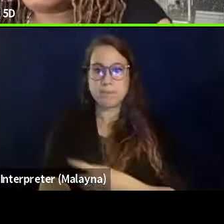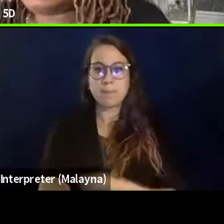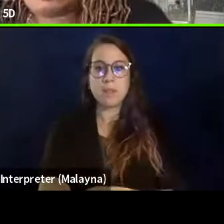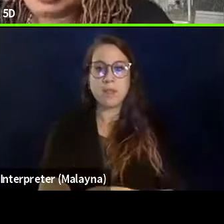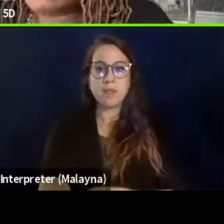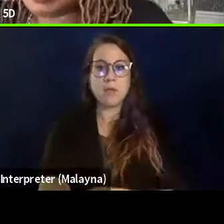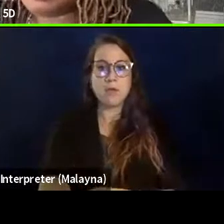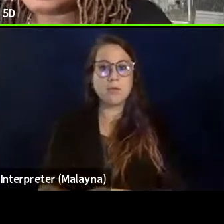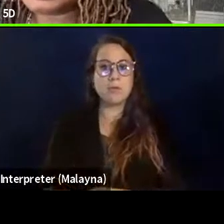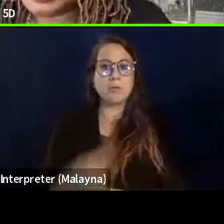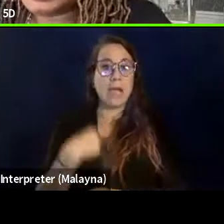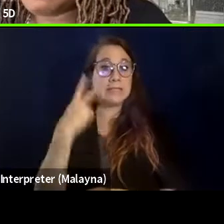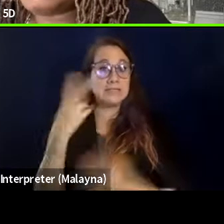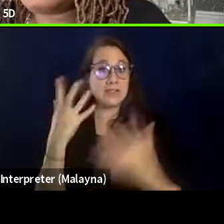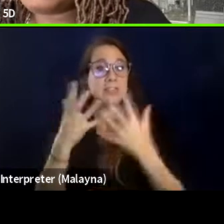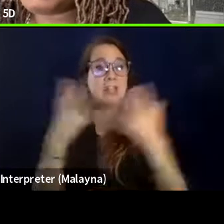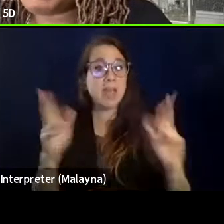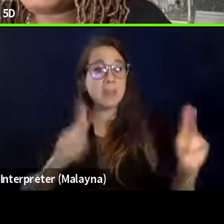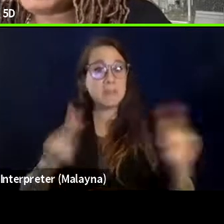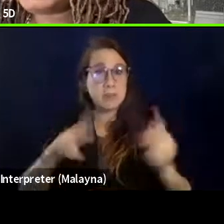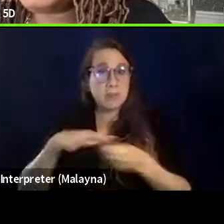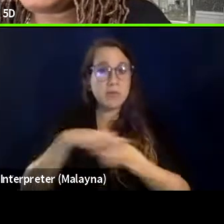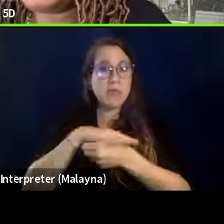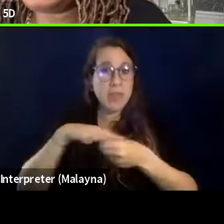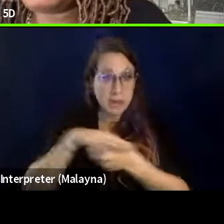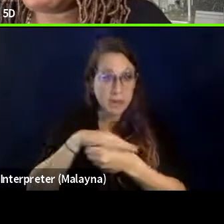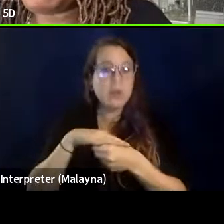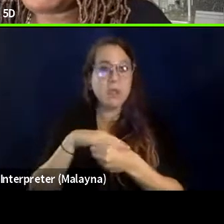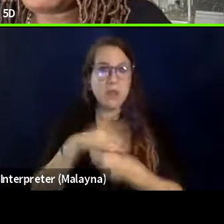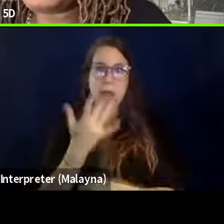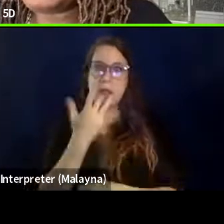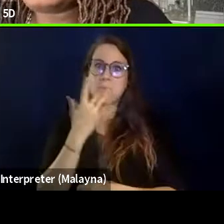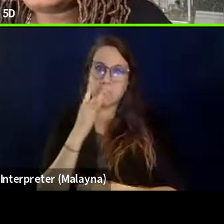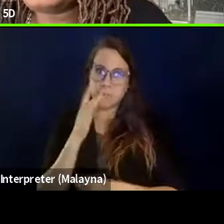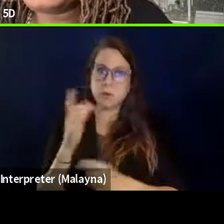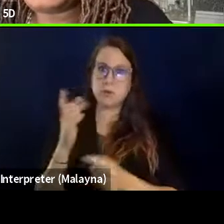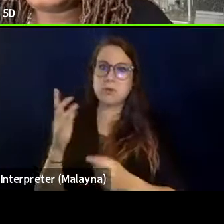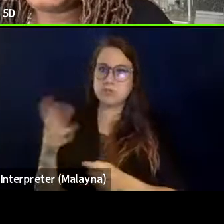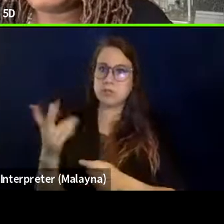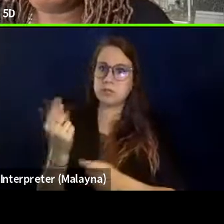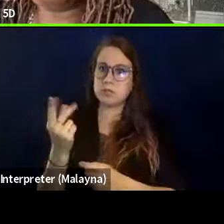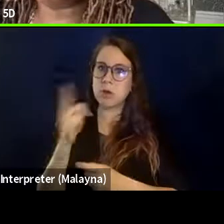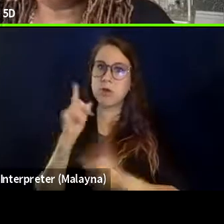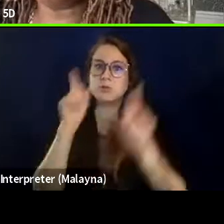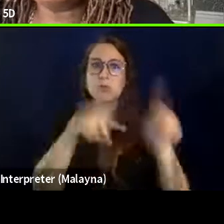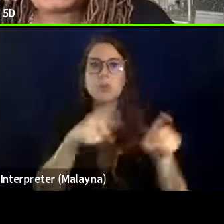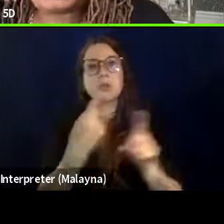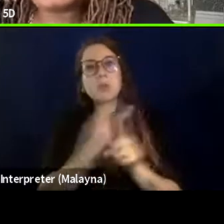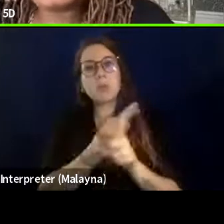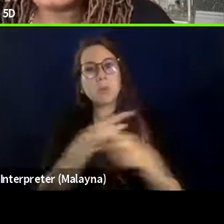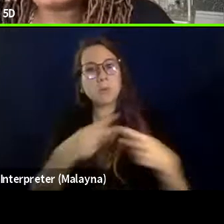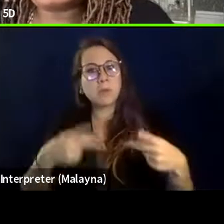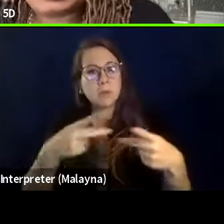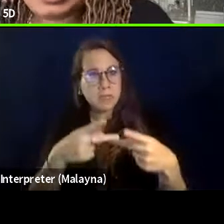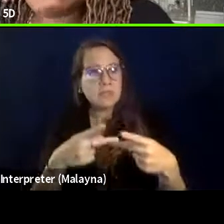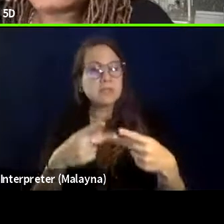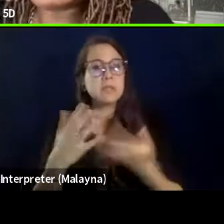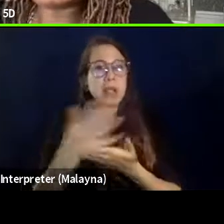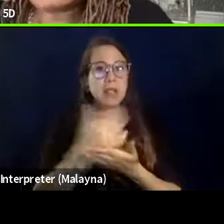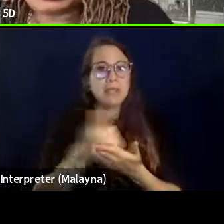folks in the area who have dogs, and I'd rather see people taking their dogs to an appropriate place and collecting